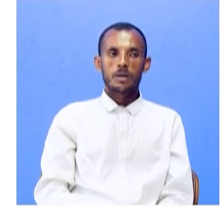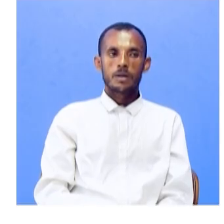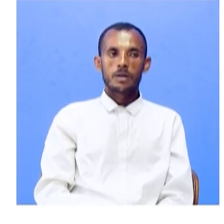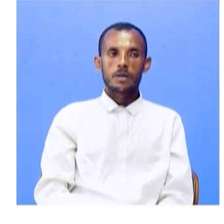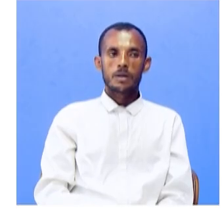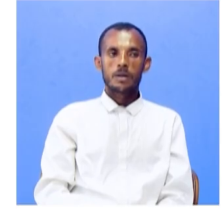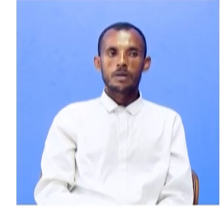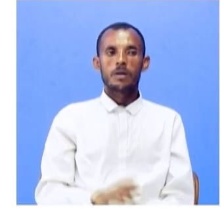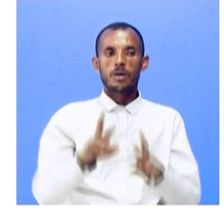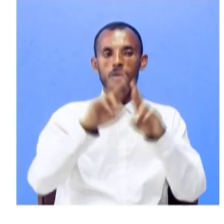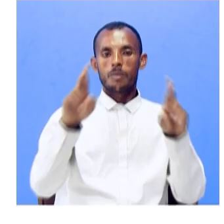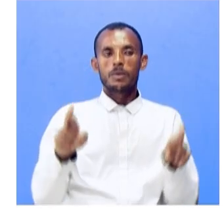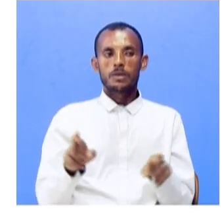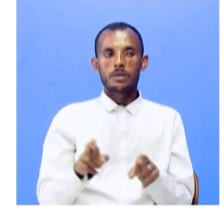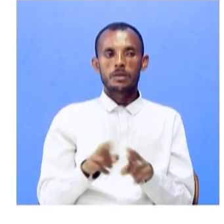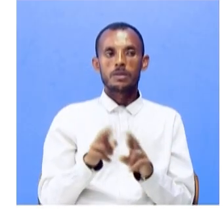rhombus.